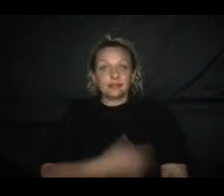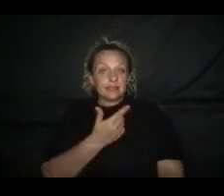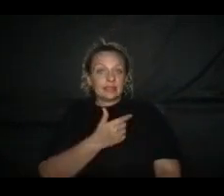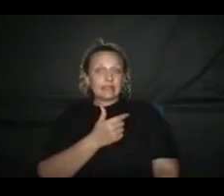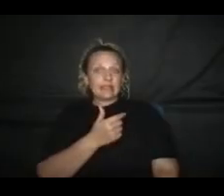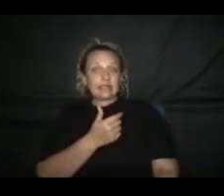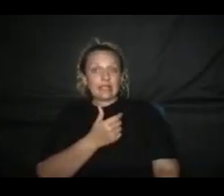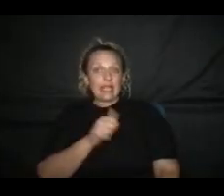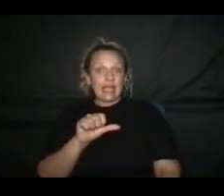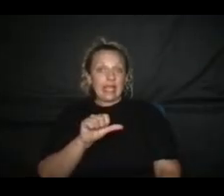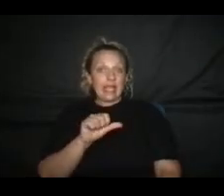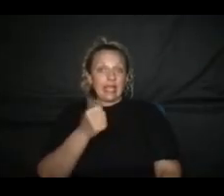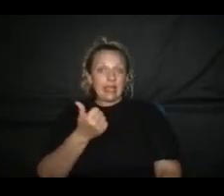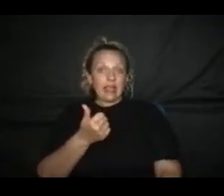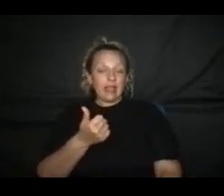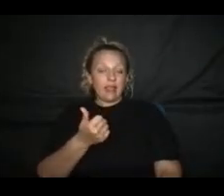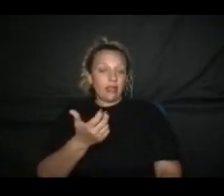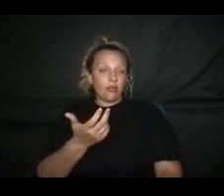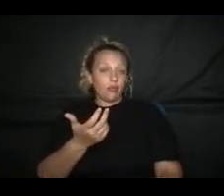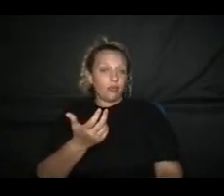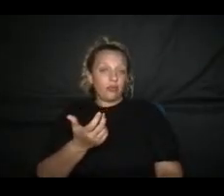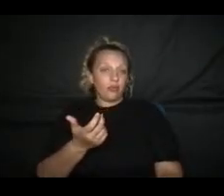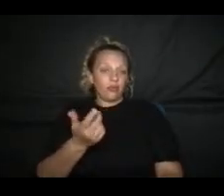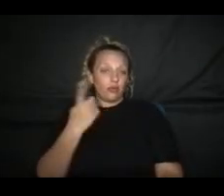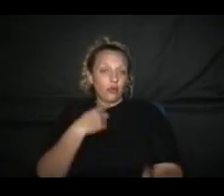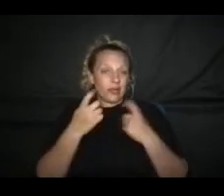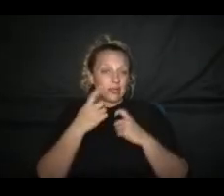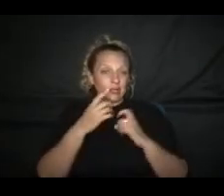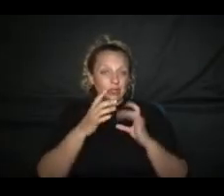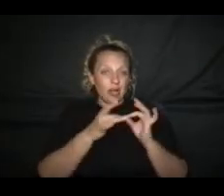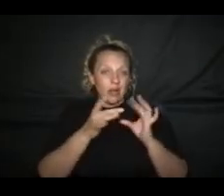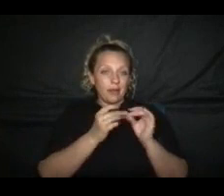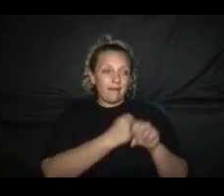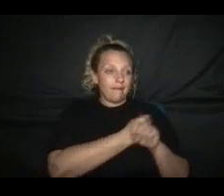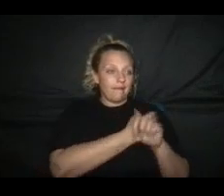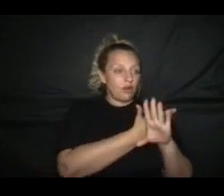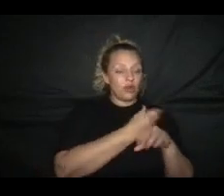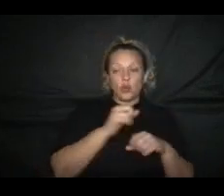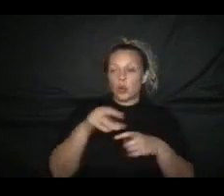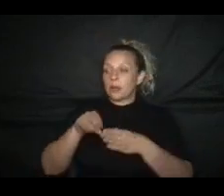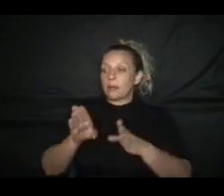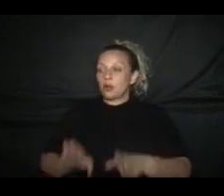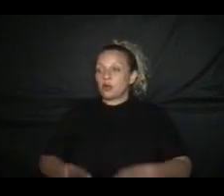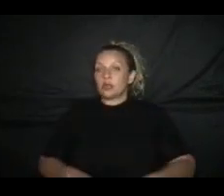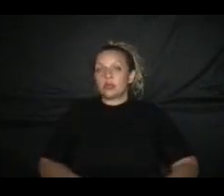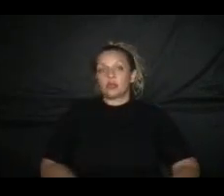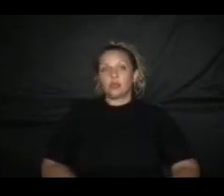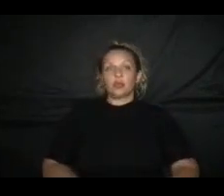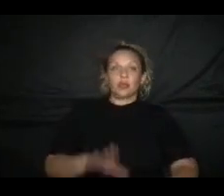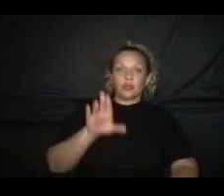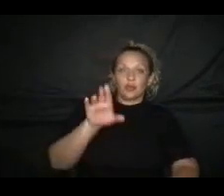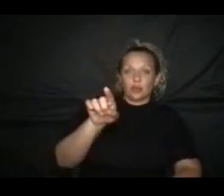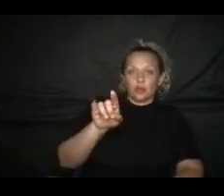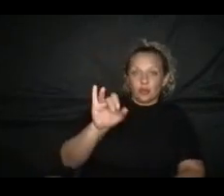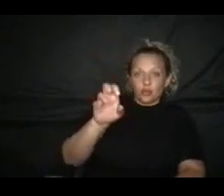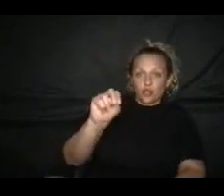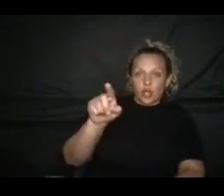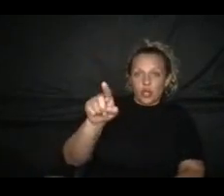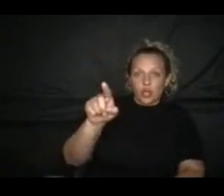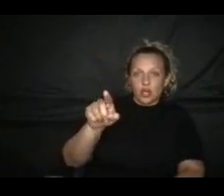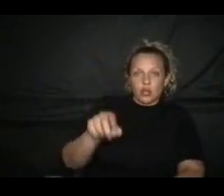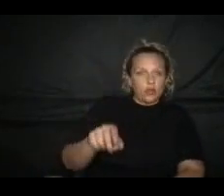or comments from either virtually or in person? I see John shaking his head